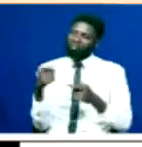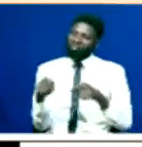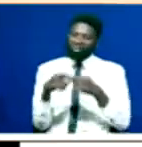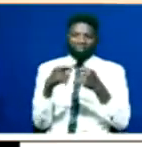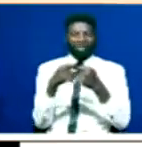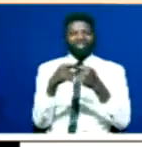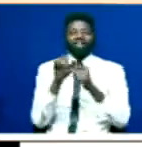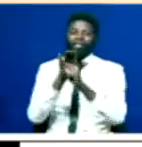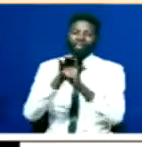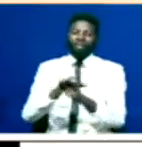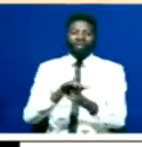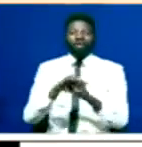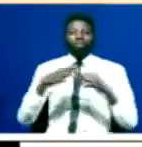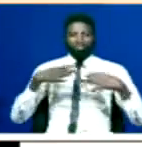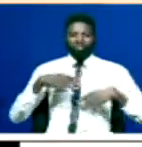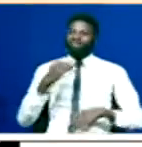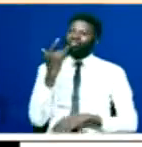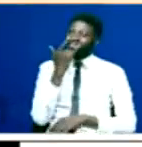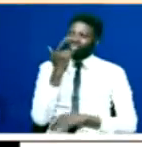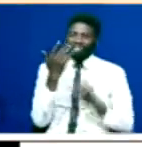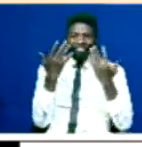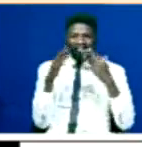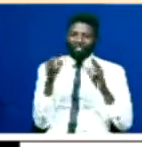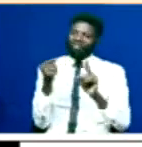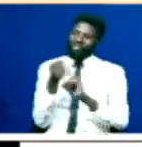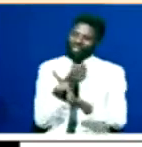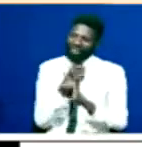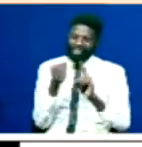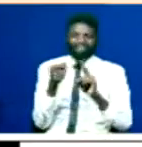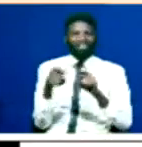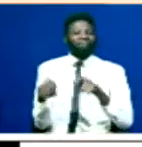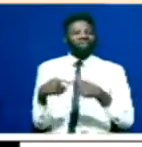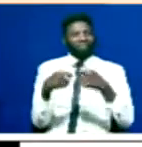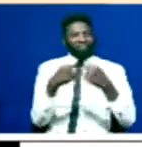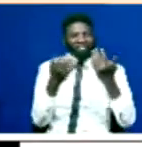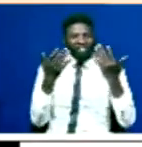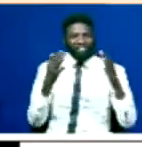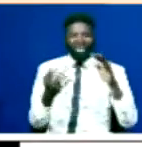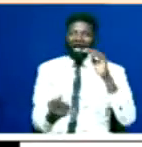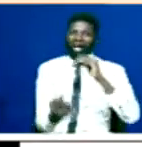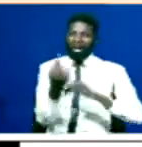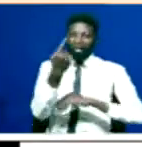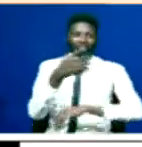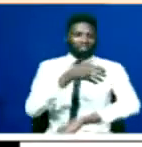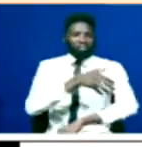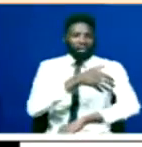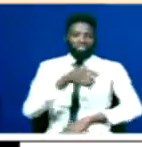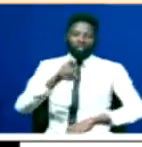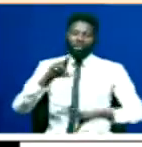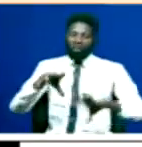nyanza with violence chaos and Anarchy into submission